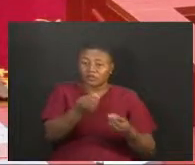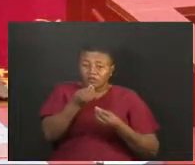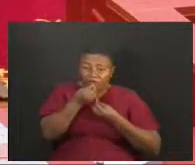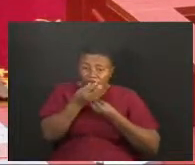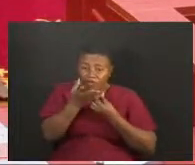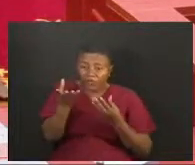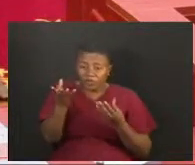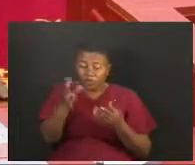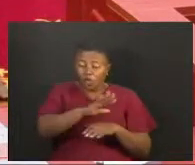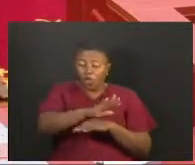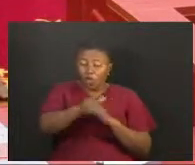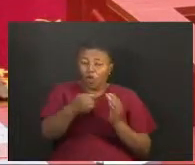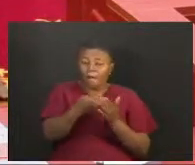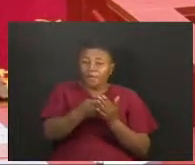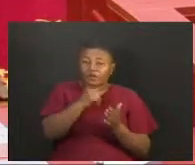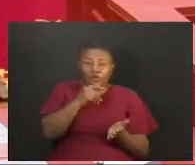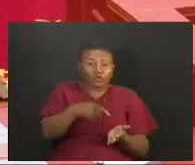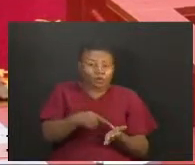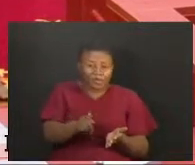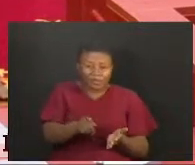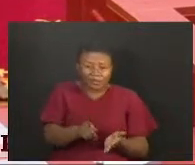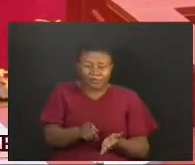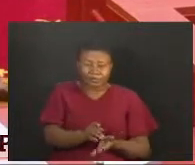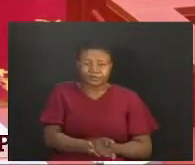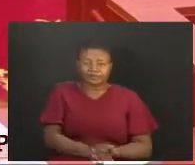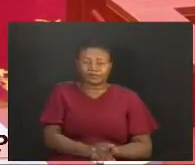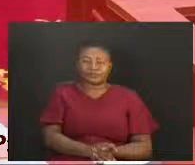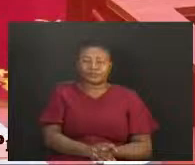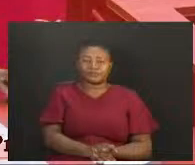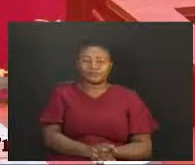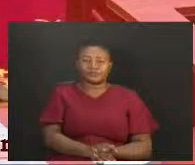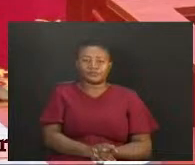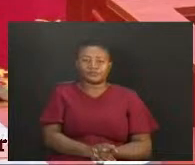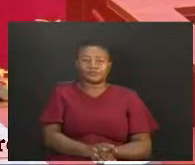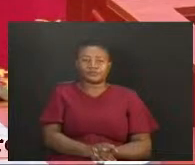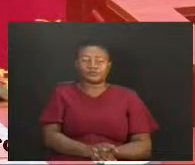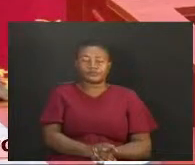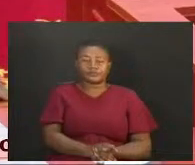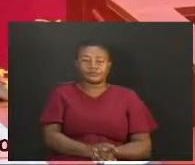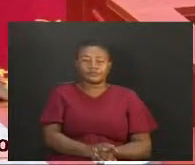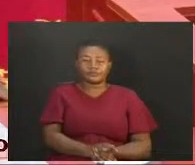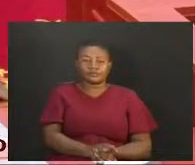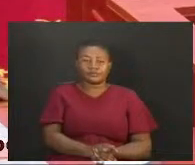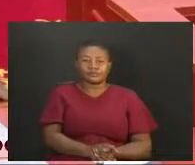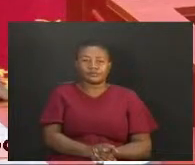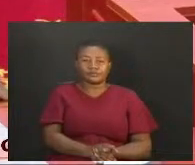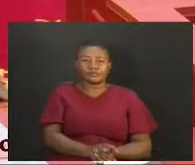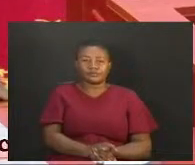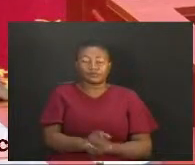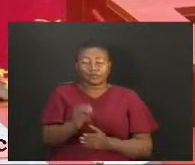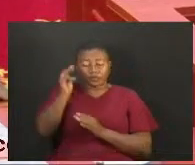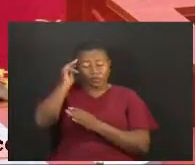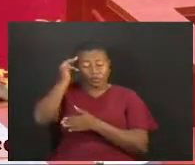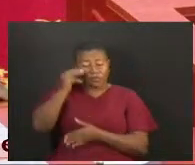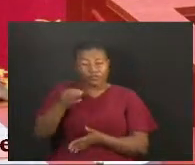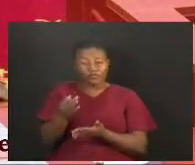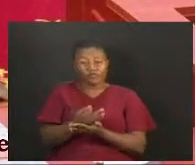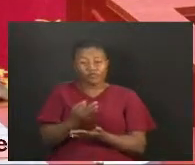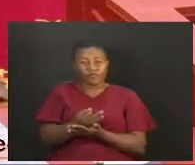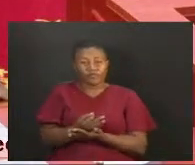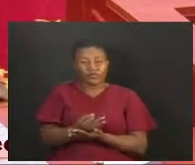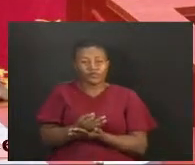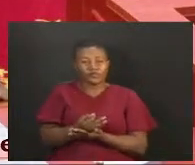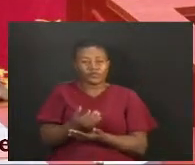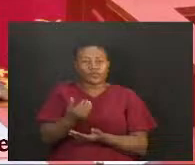arrests and outstanding claims for validation. Subsequently, Mr. Speaker, the Ministry of Finance held a